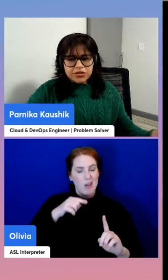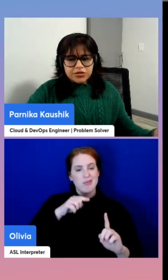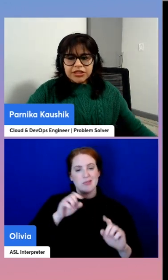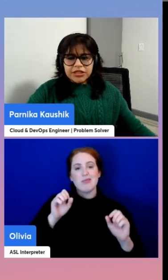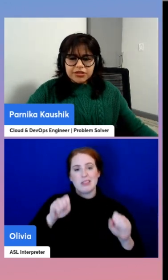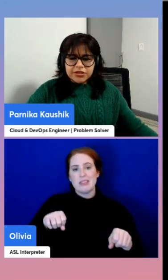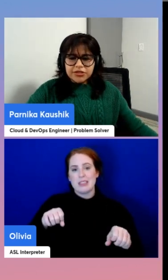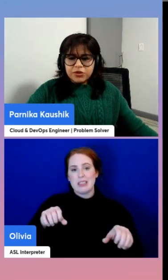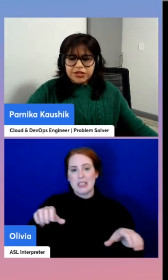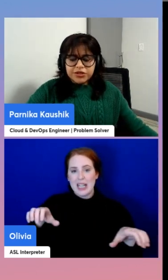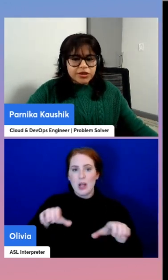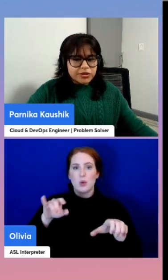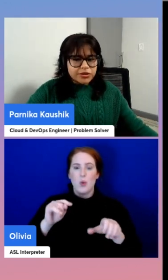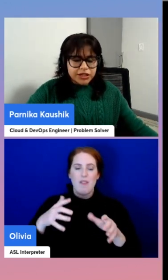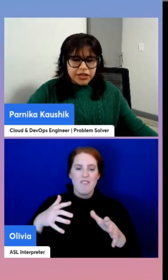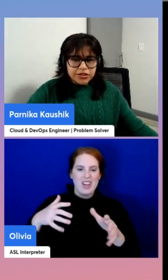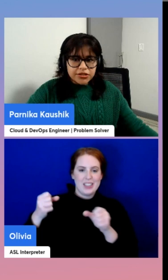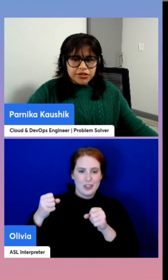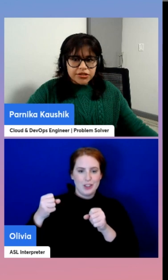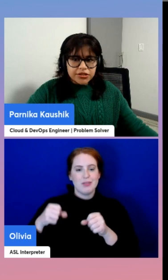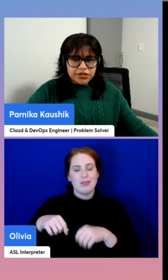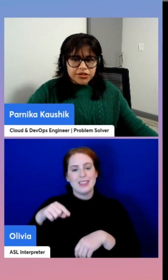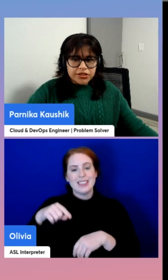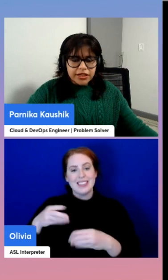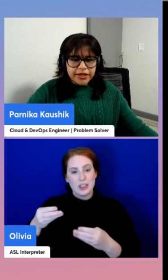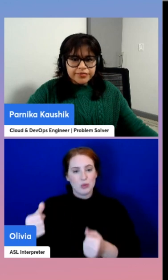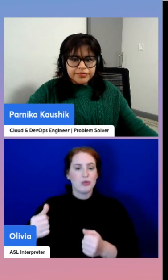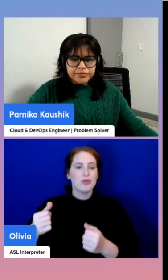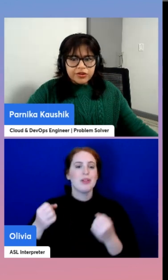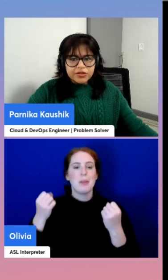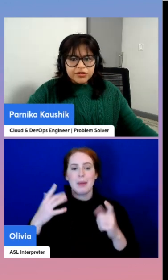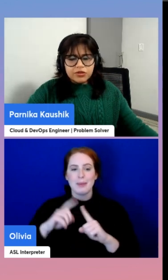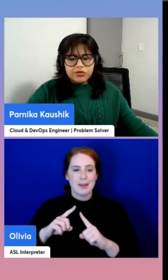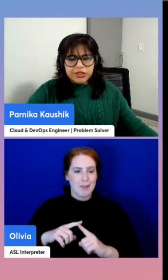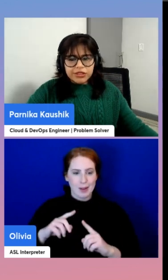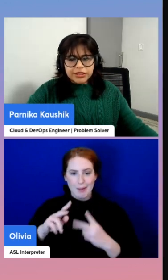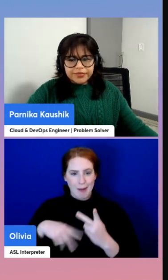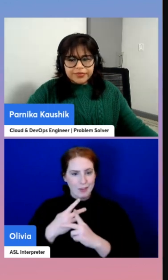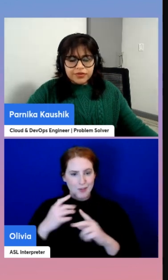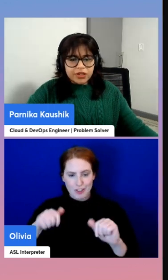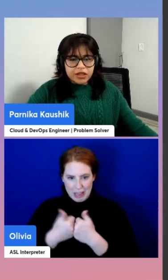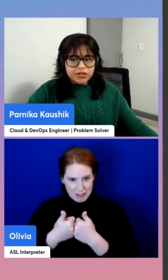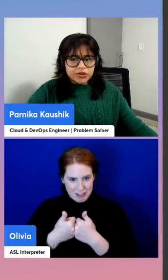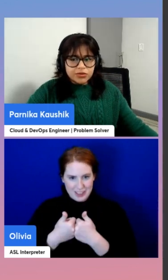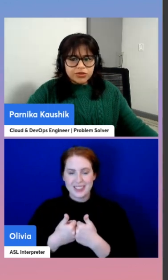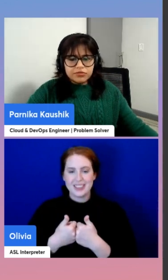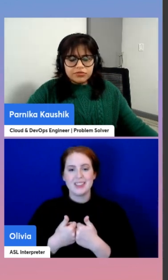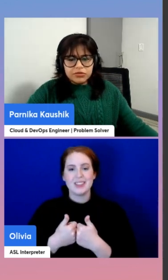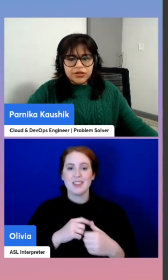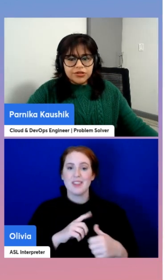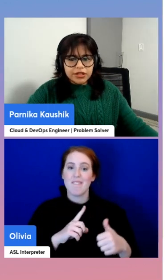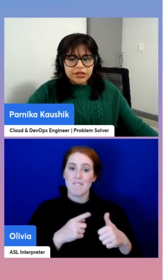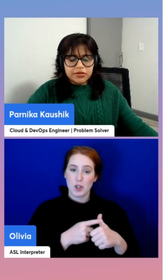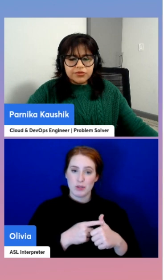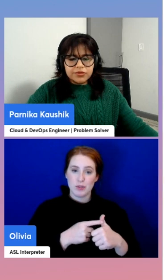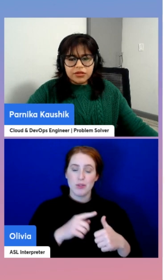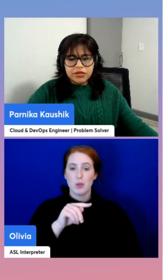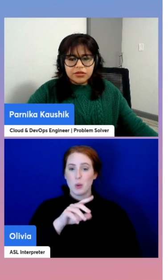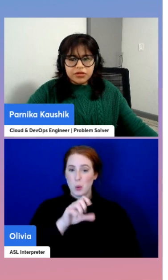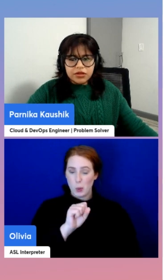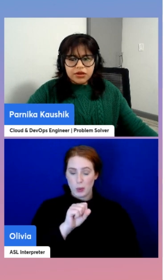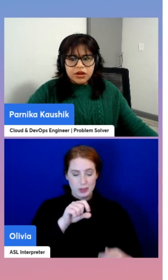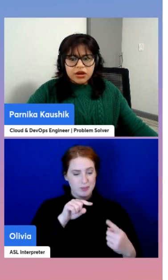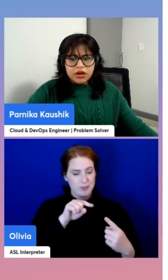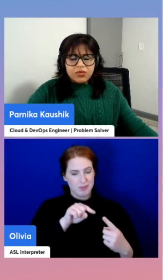So, with a solution like this, of course, there are multiple challenges that lie ahead. So, firstly, you've got these tools. How do you connect them